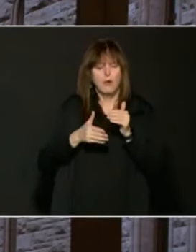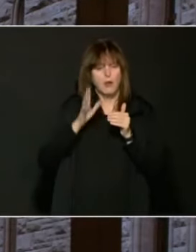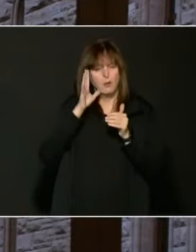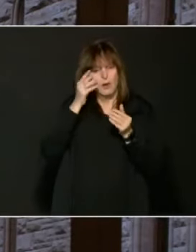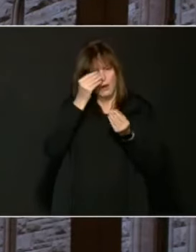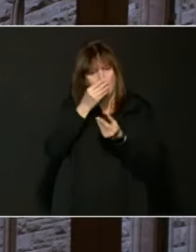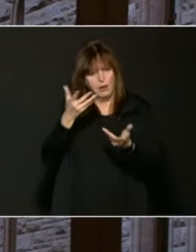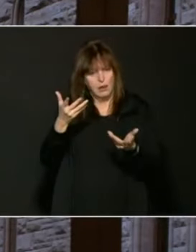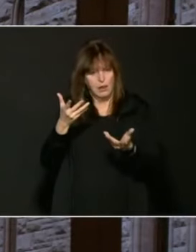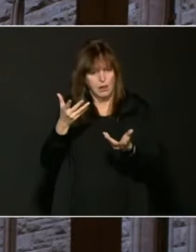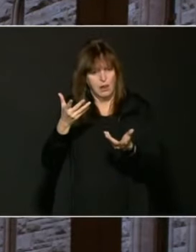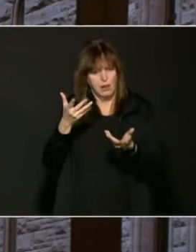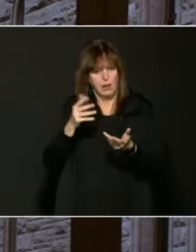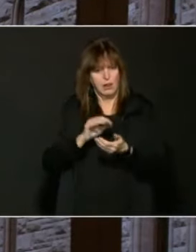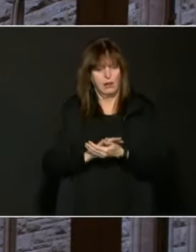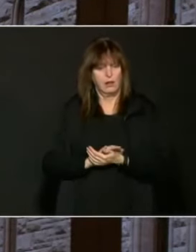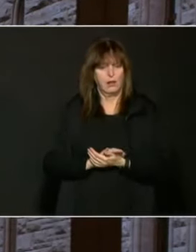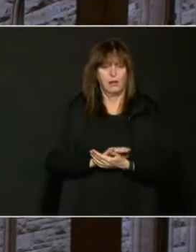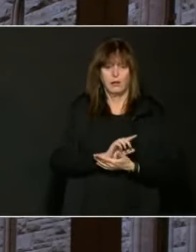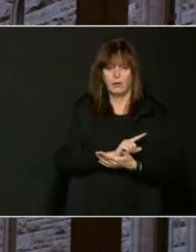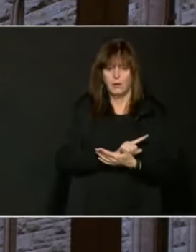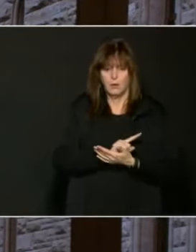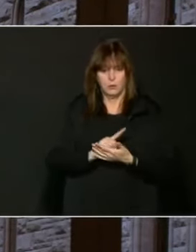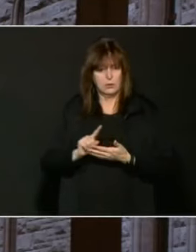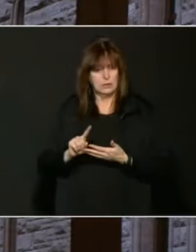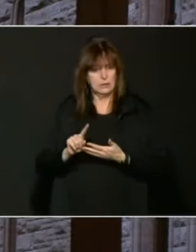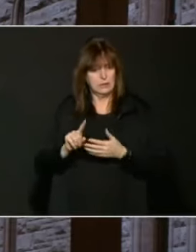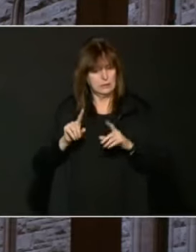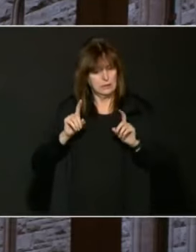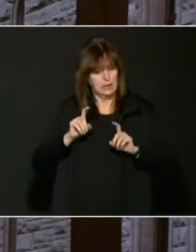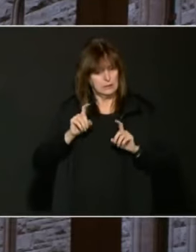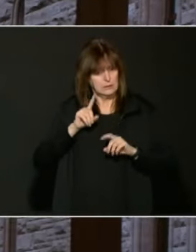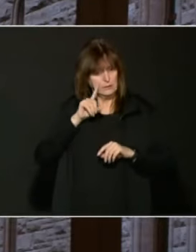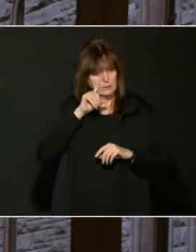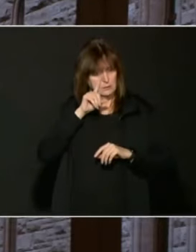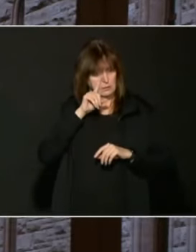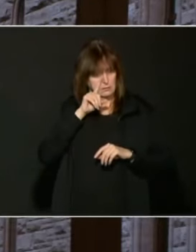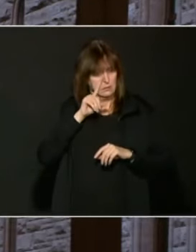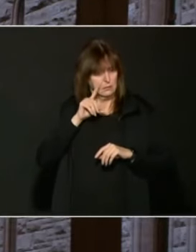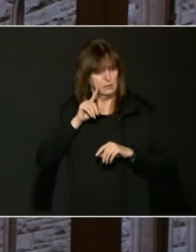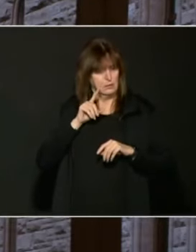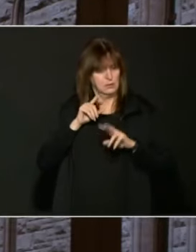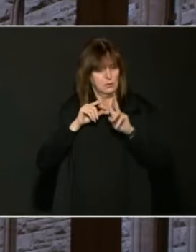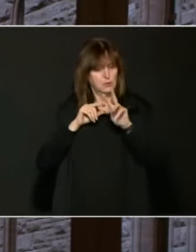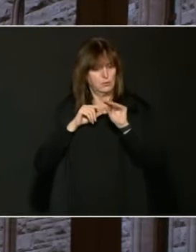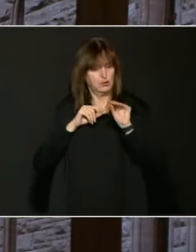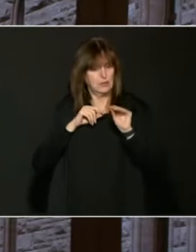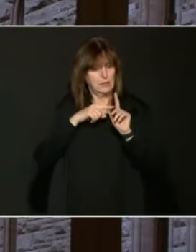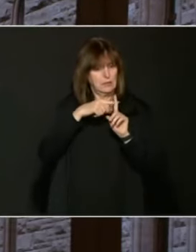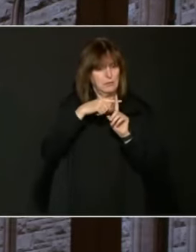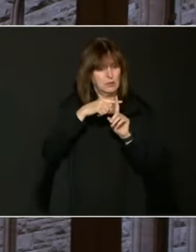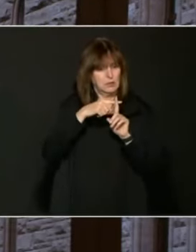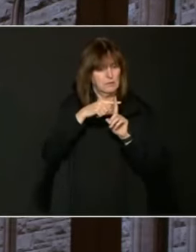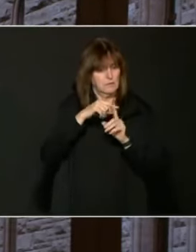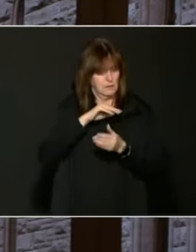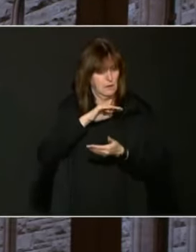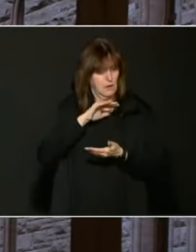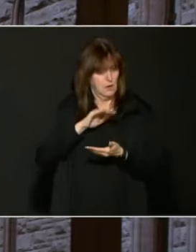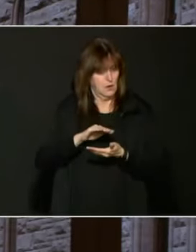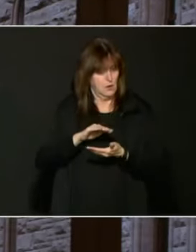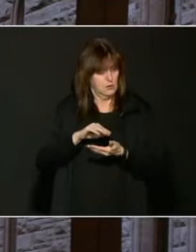abating. This rate of 2% is our lowest that we've seen province-wide since mid-October.